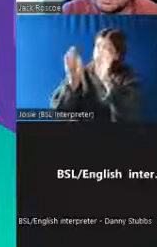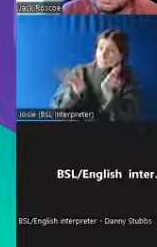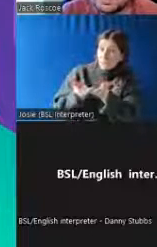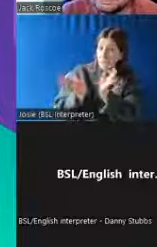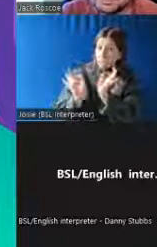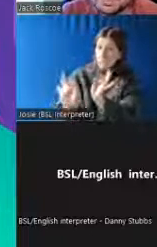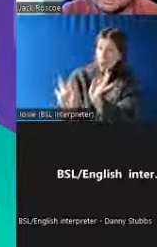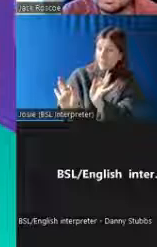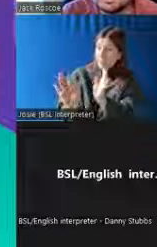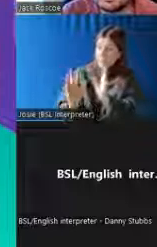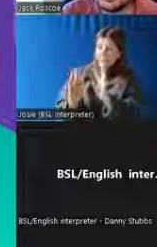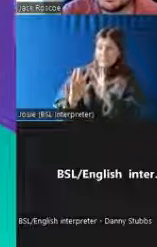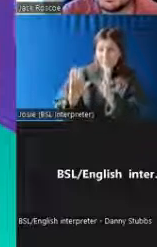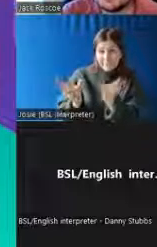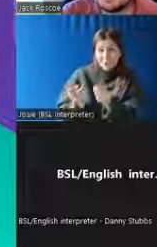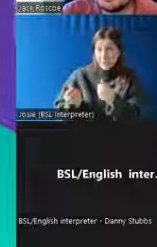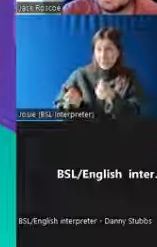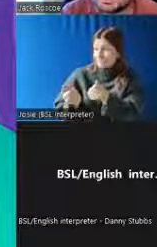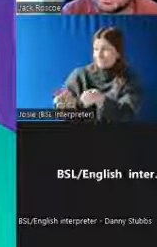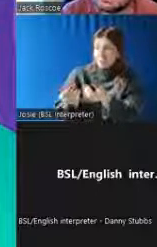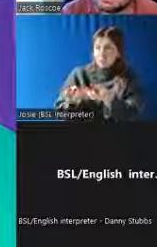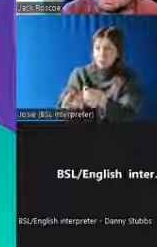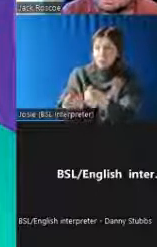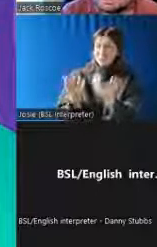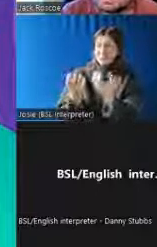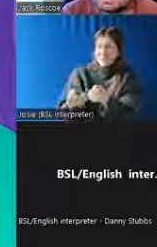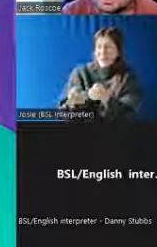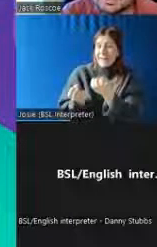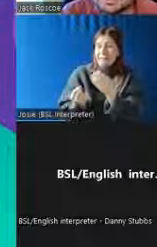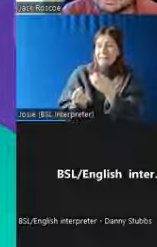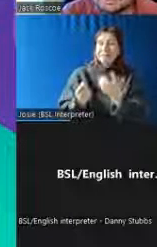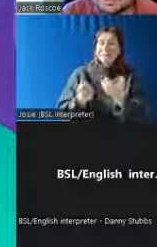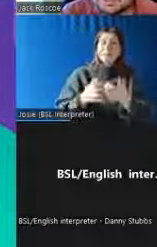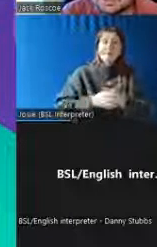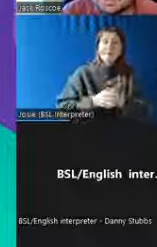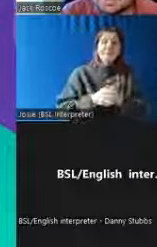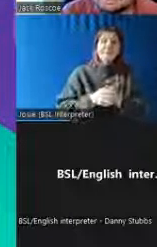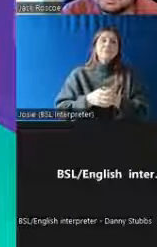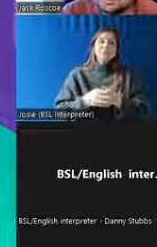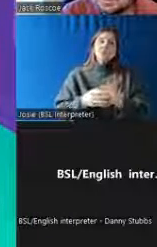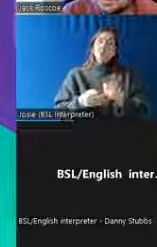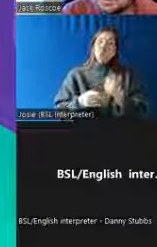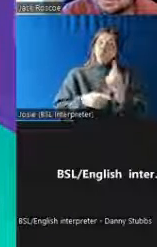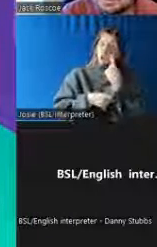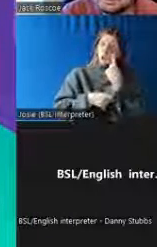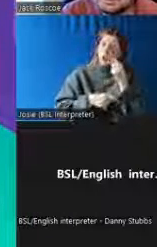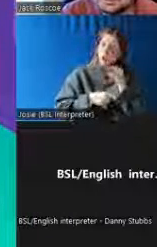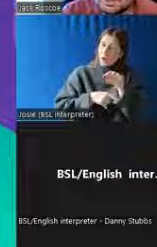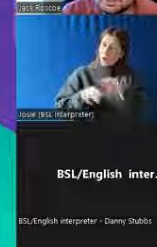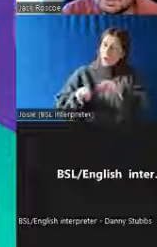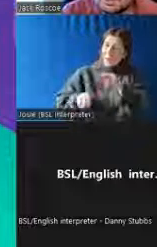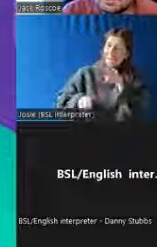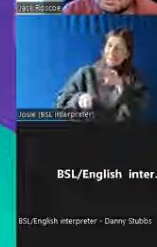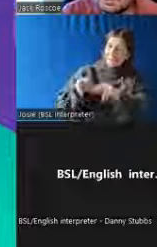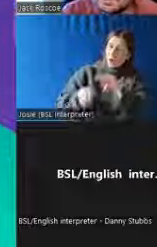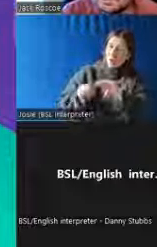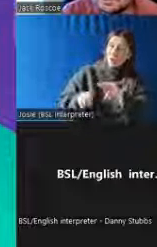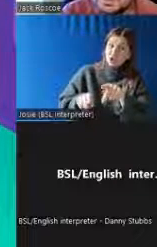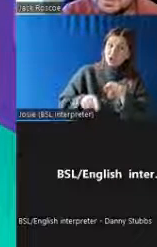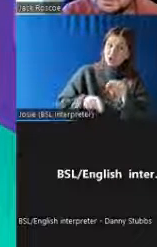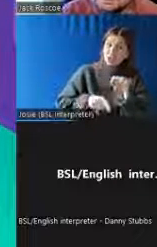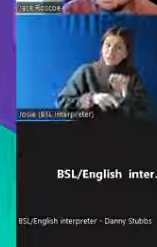So first we'll take a look at an evaluation of a program called Let's Do London, which was in 2021